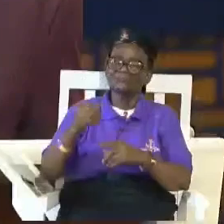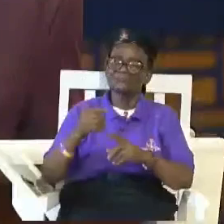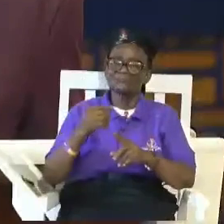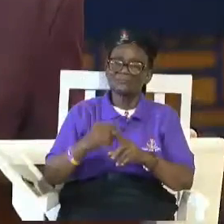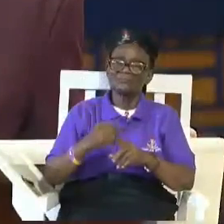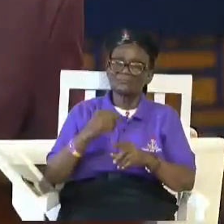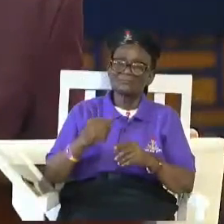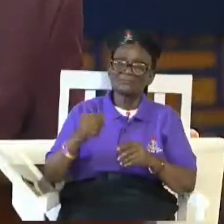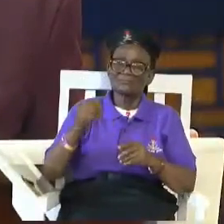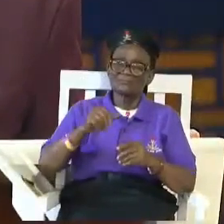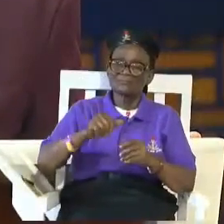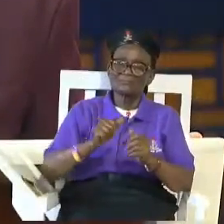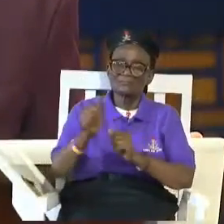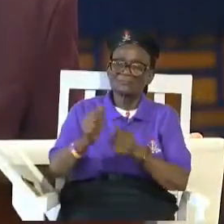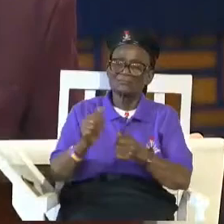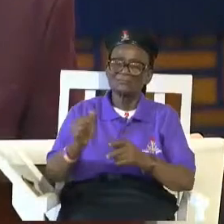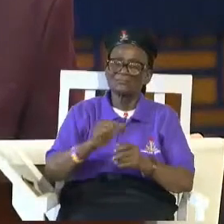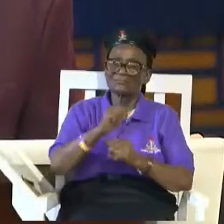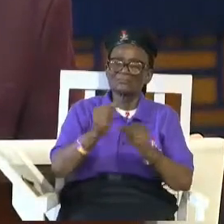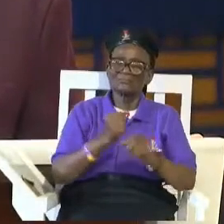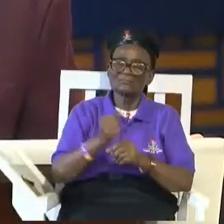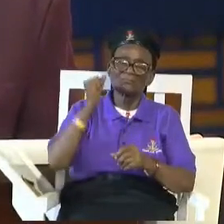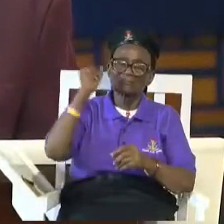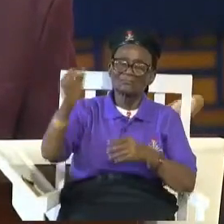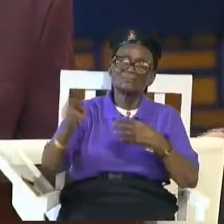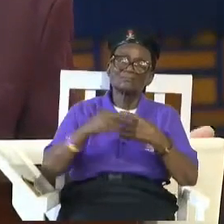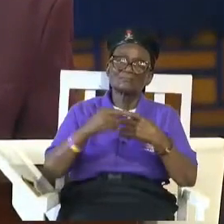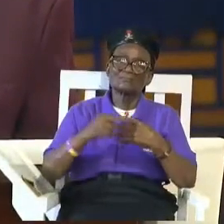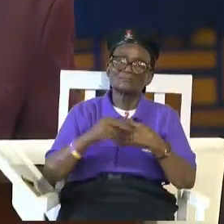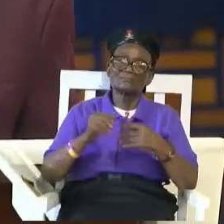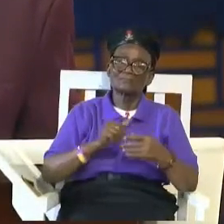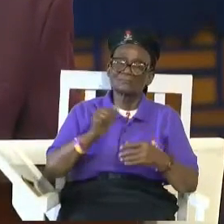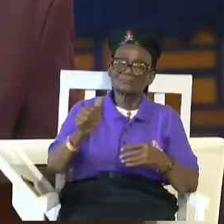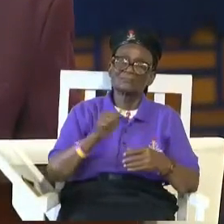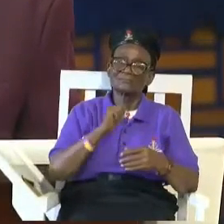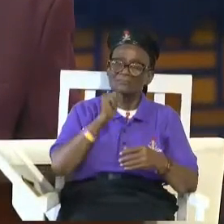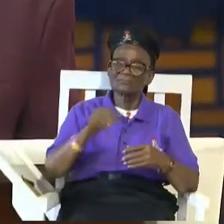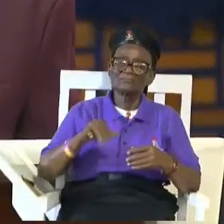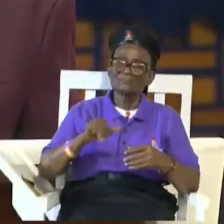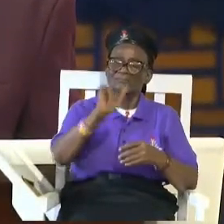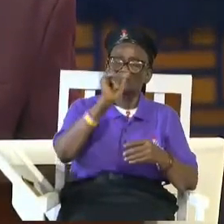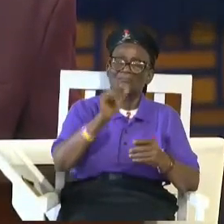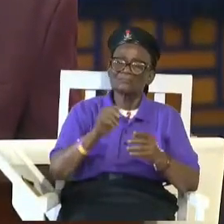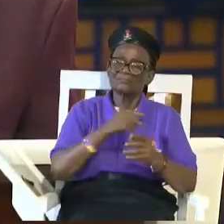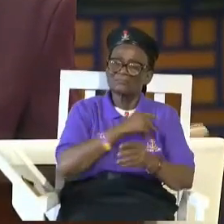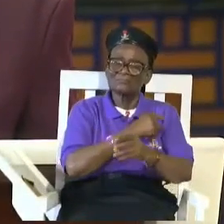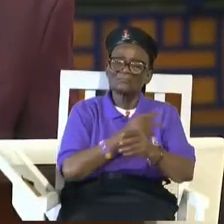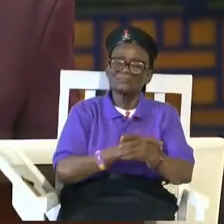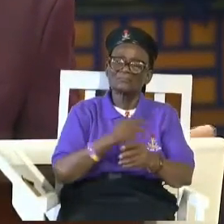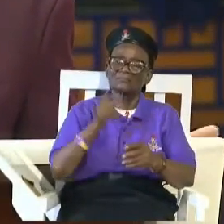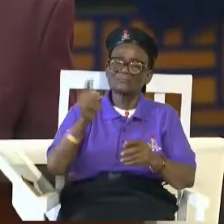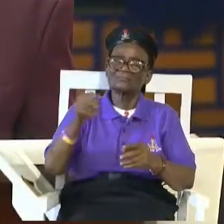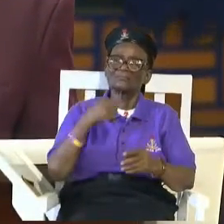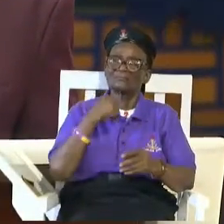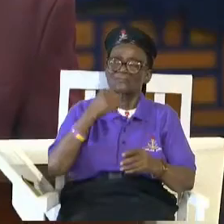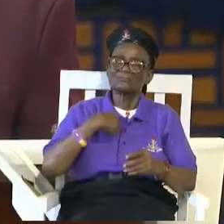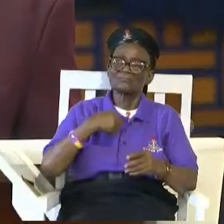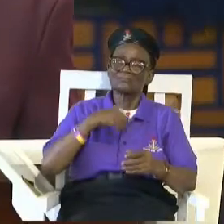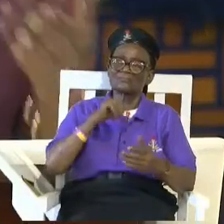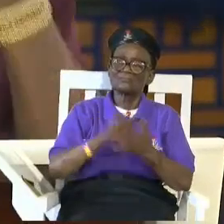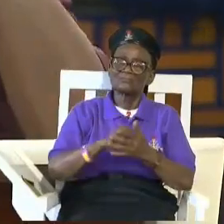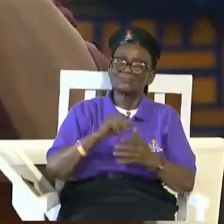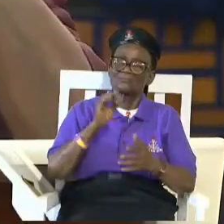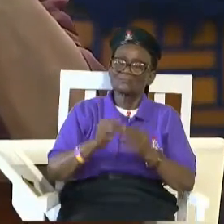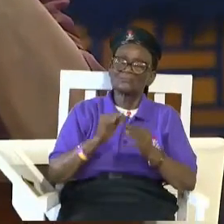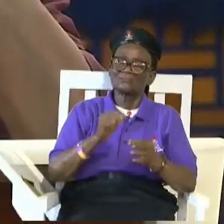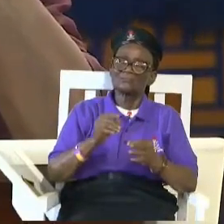returned. I'm not yet pregnant. They told me that if I came and you will